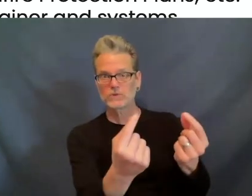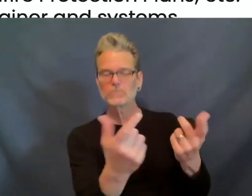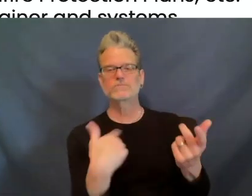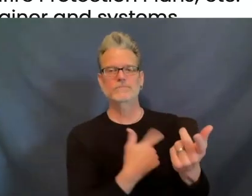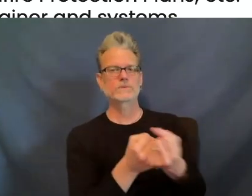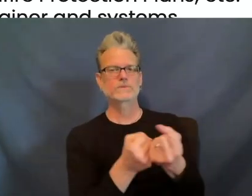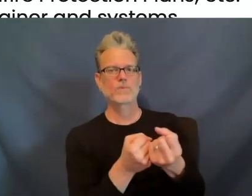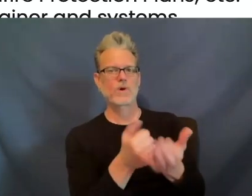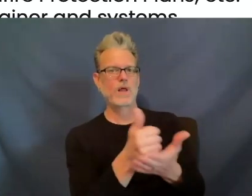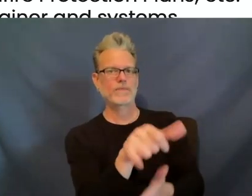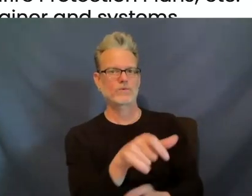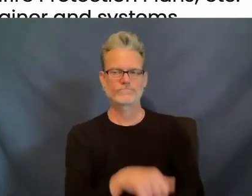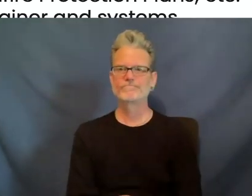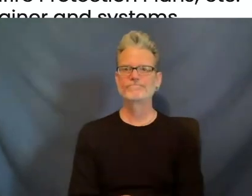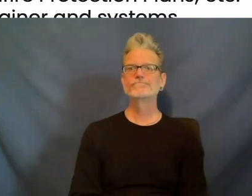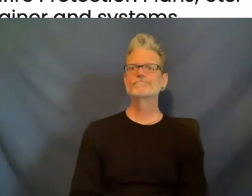implementation.